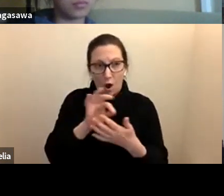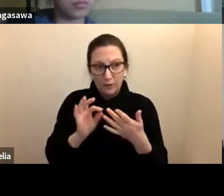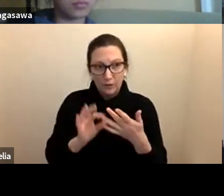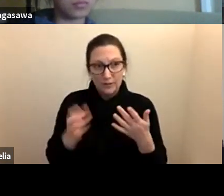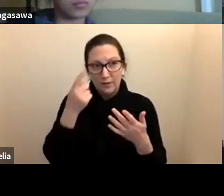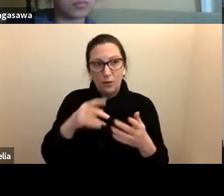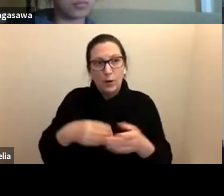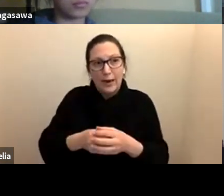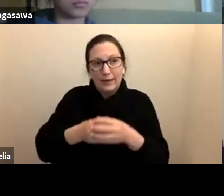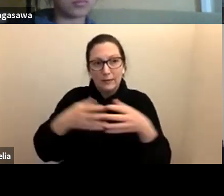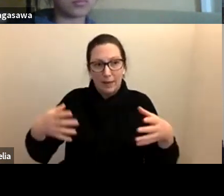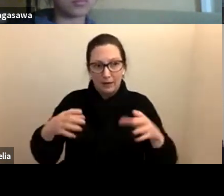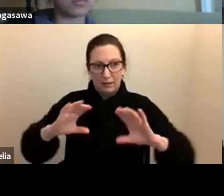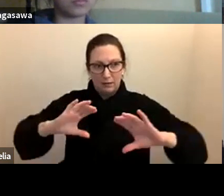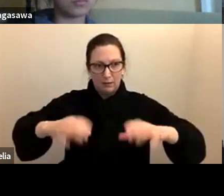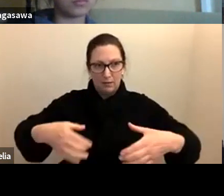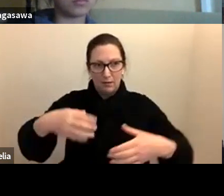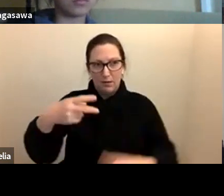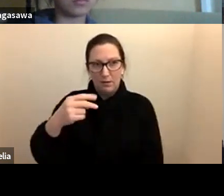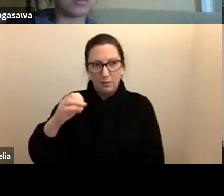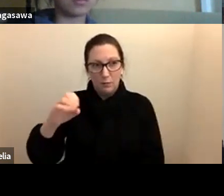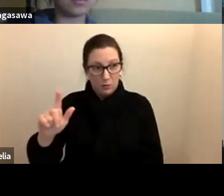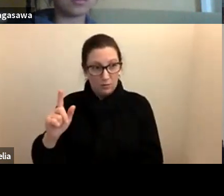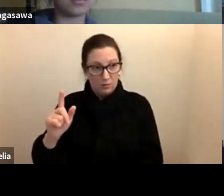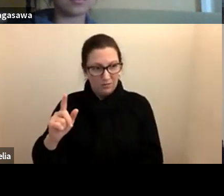pool. Is that what you said?